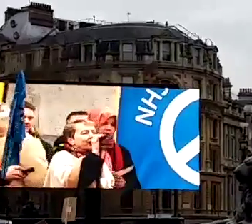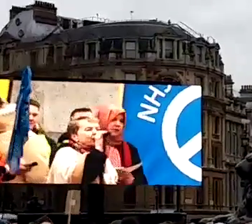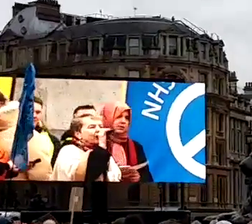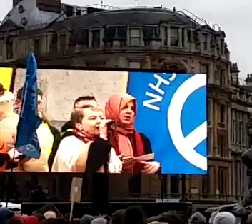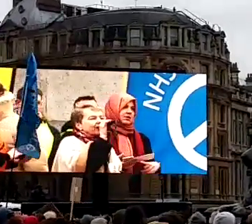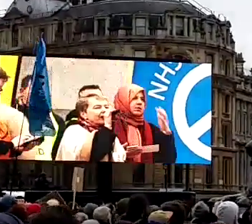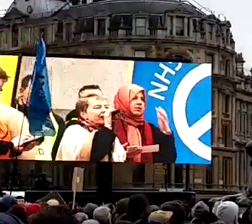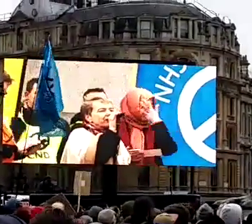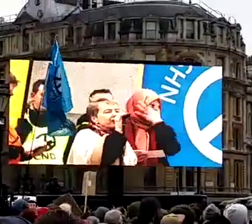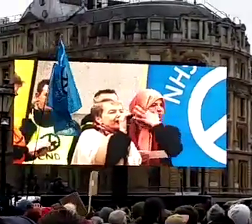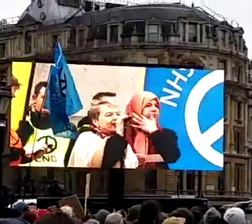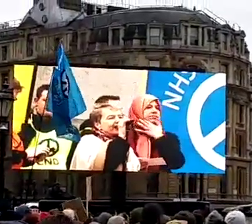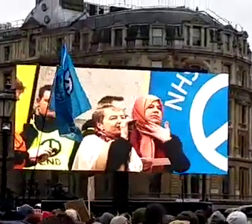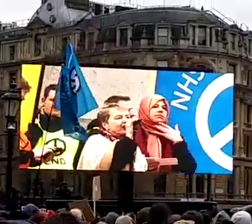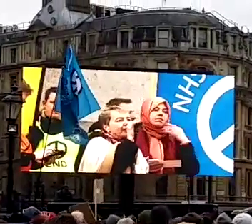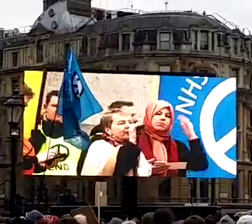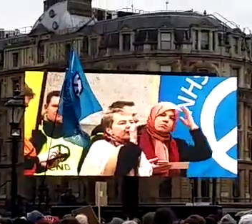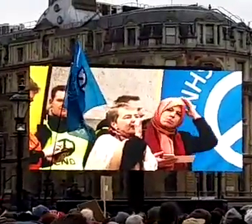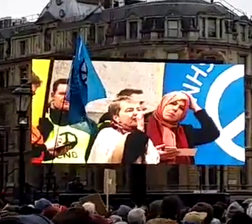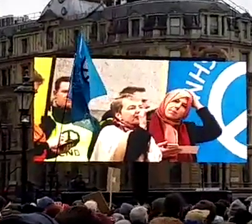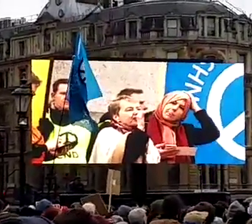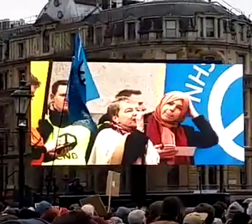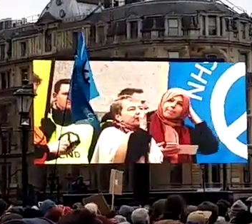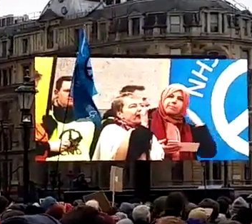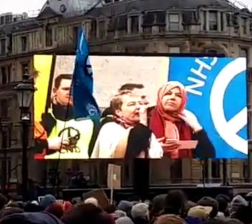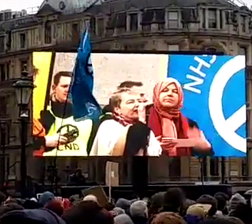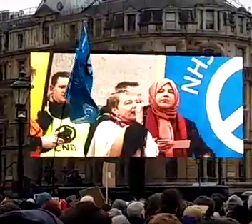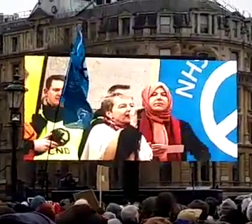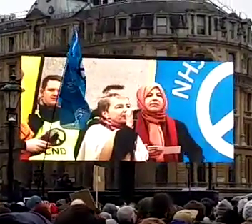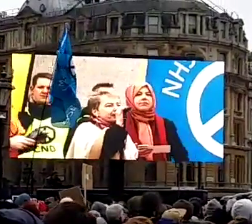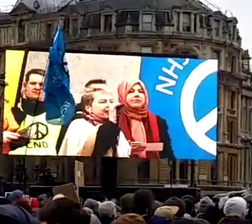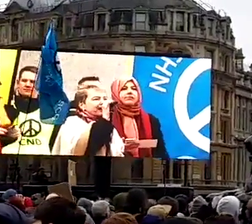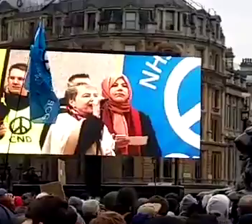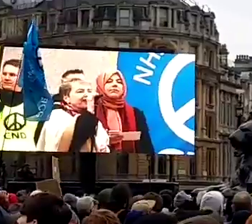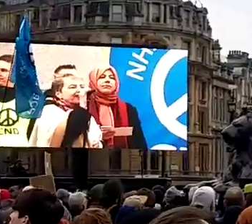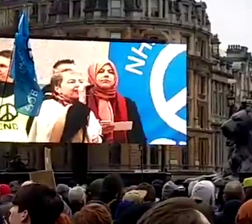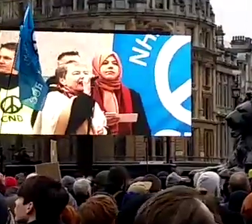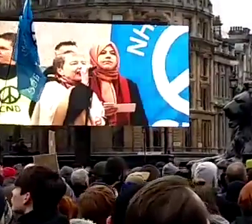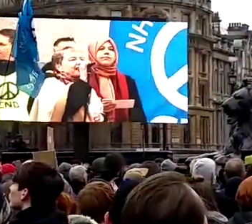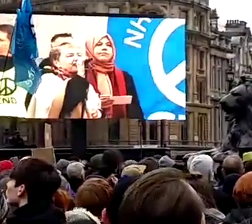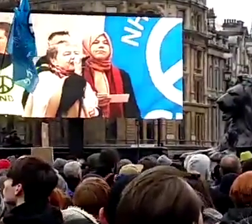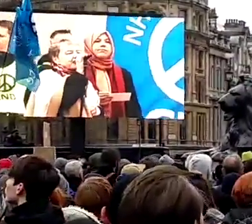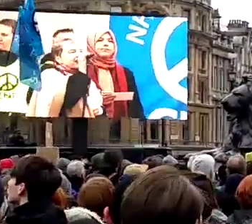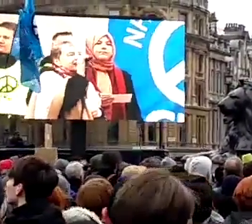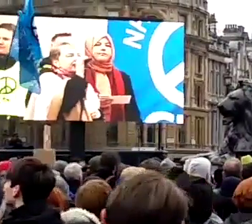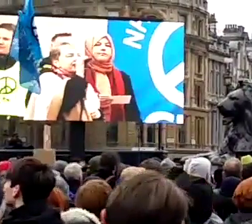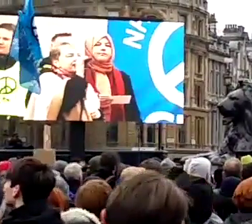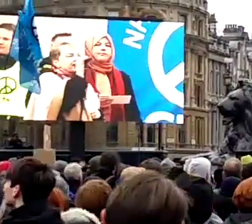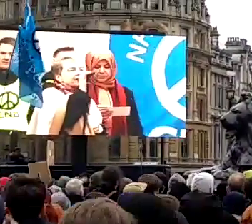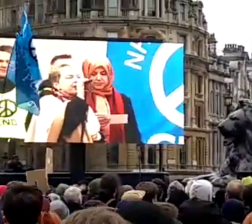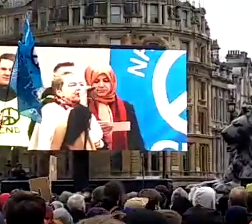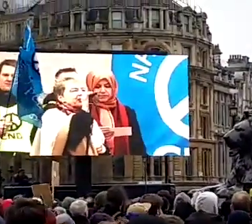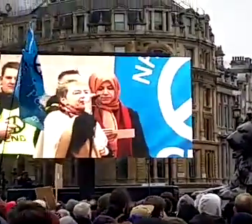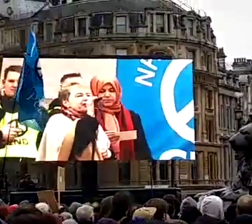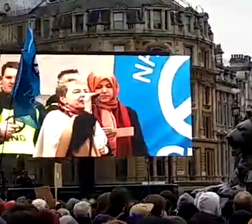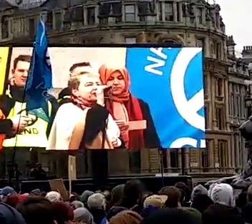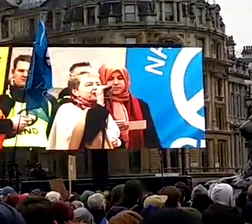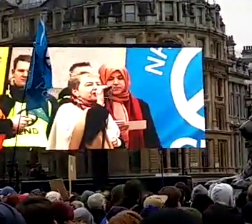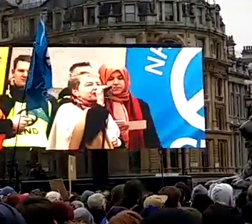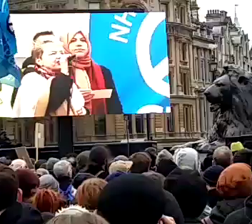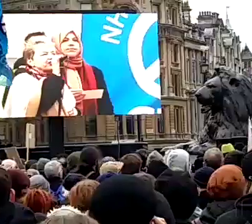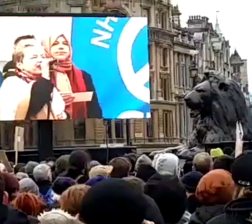particular, and one of those is represented by our next speaker, Raghad Sikriti from the